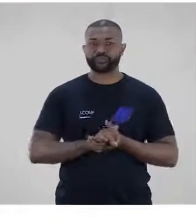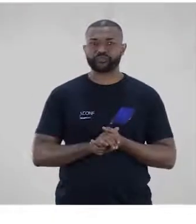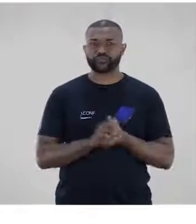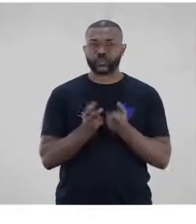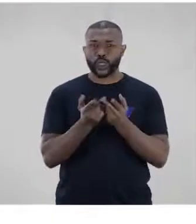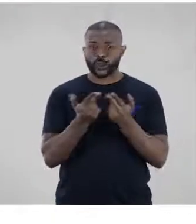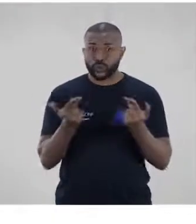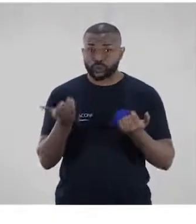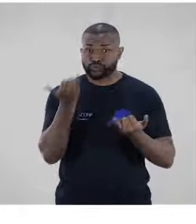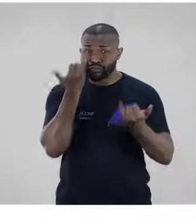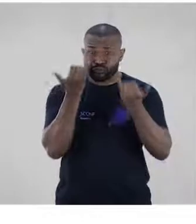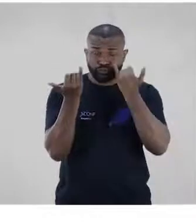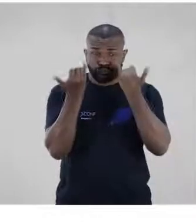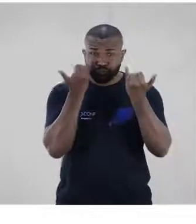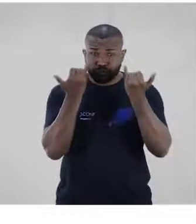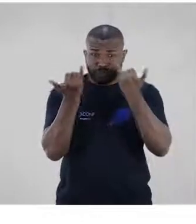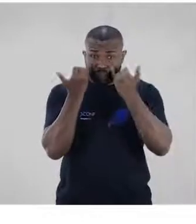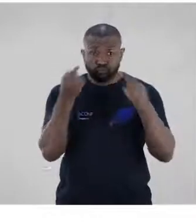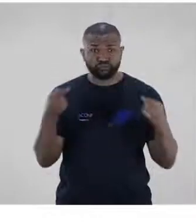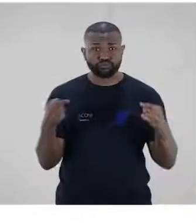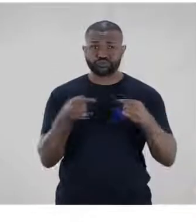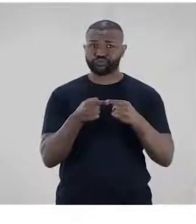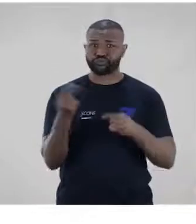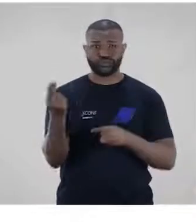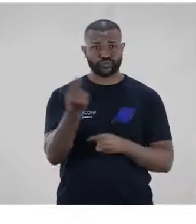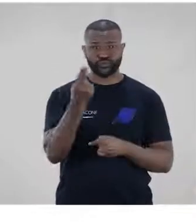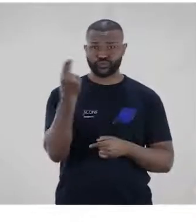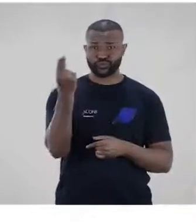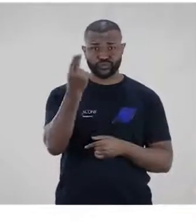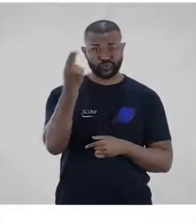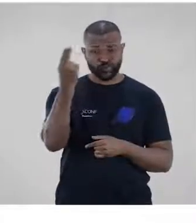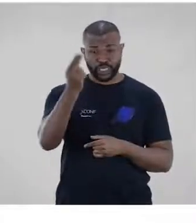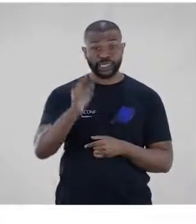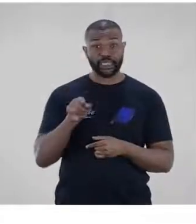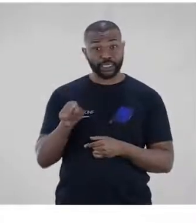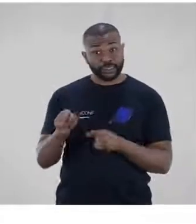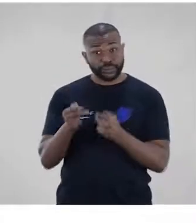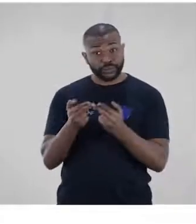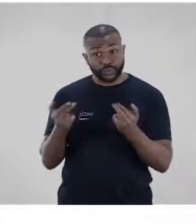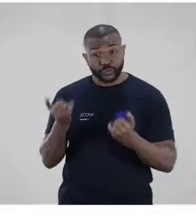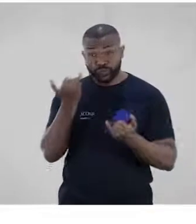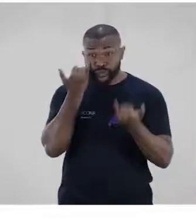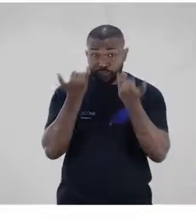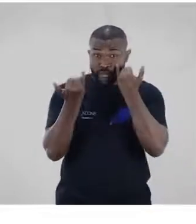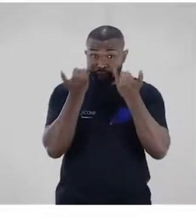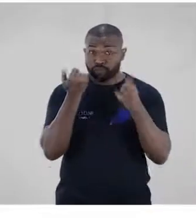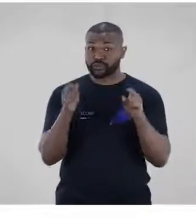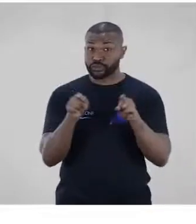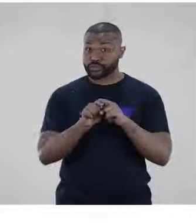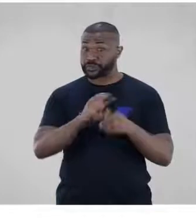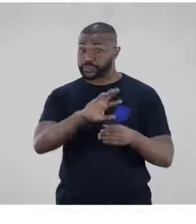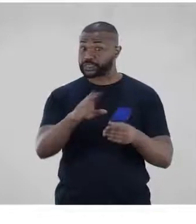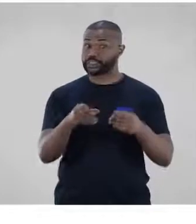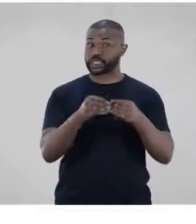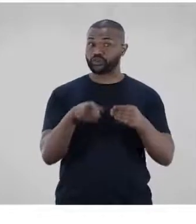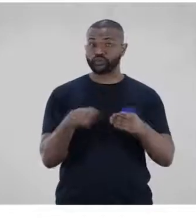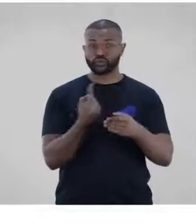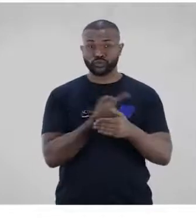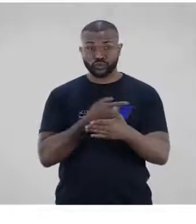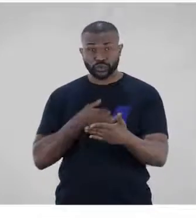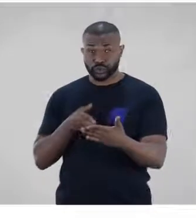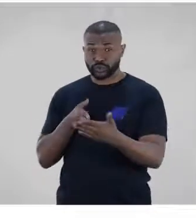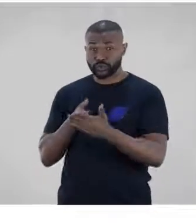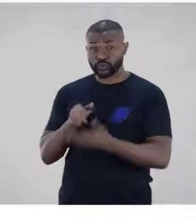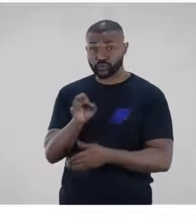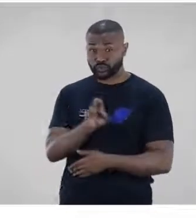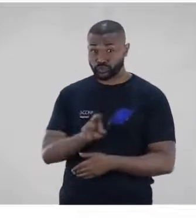know, joined with another data product and it can't be aggregated together, we have really limited the use of this data. So then what are